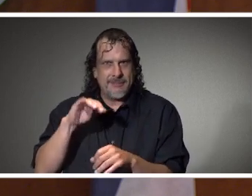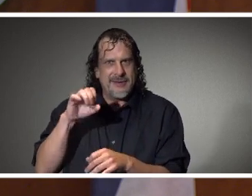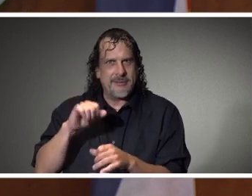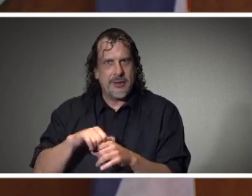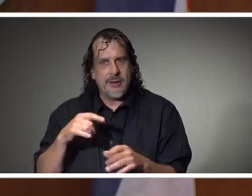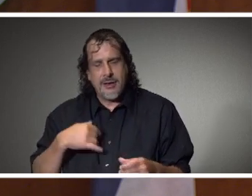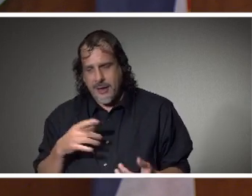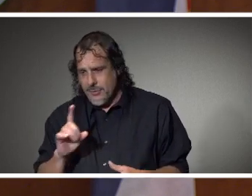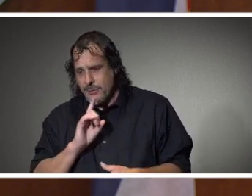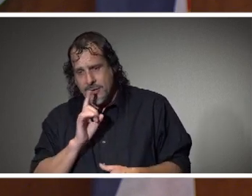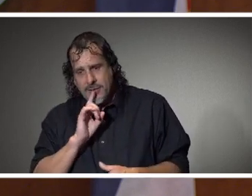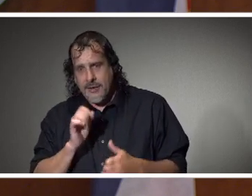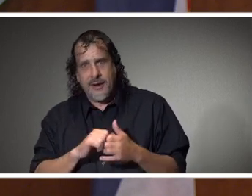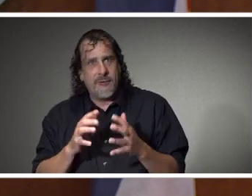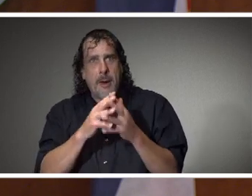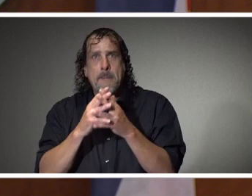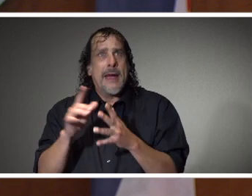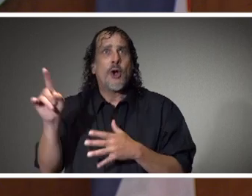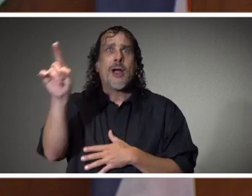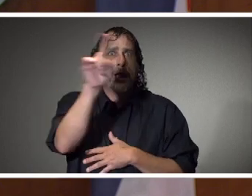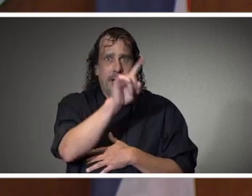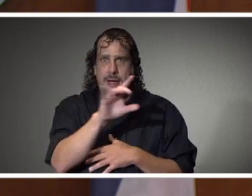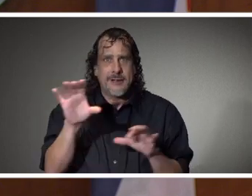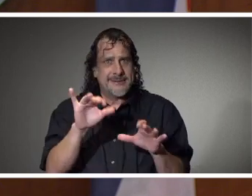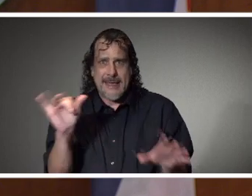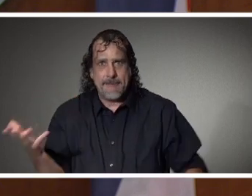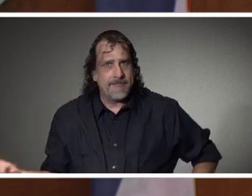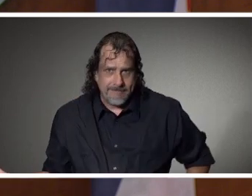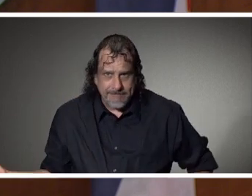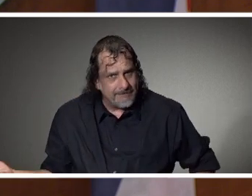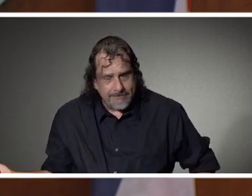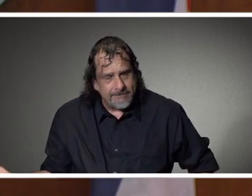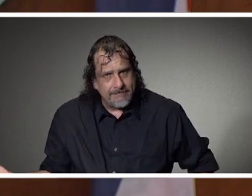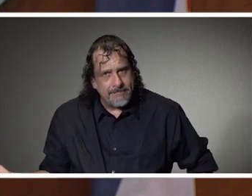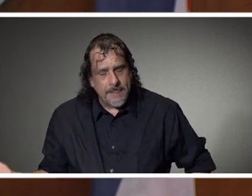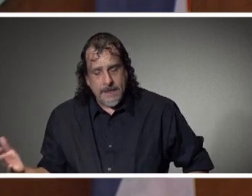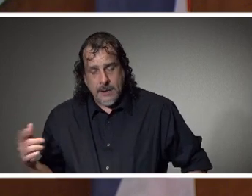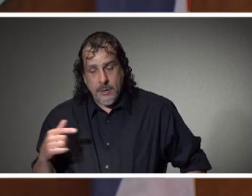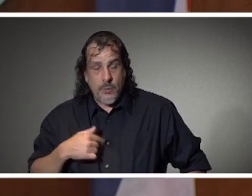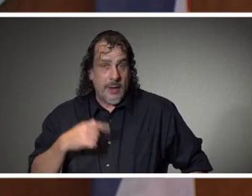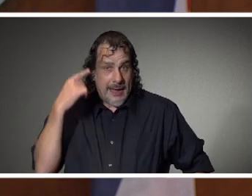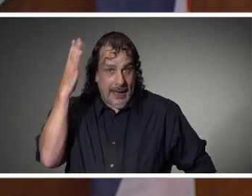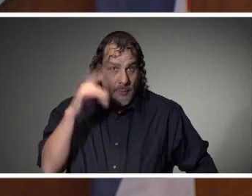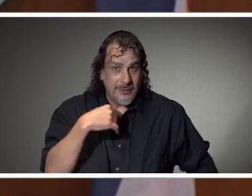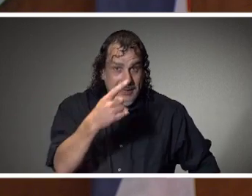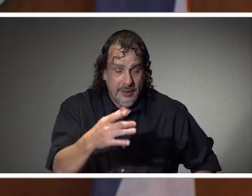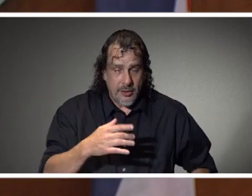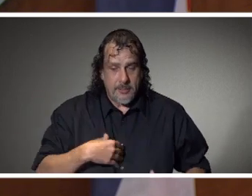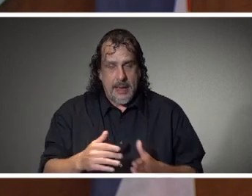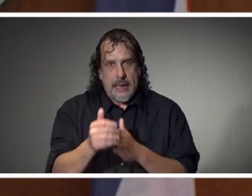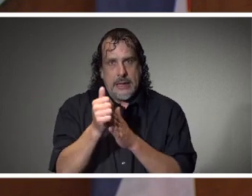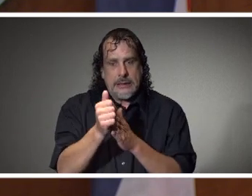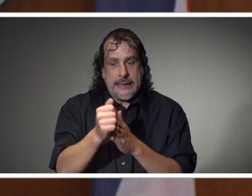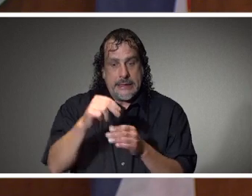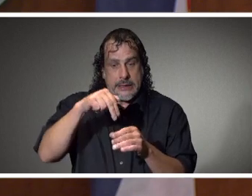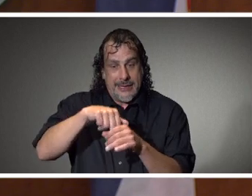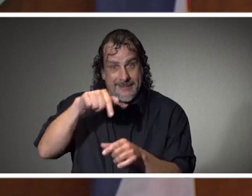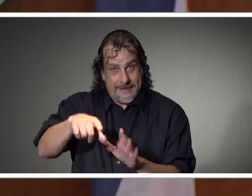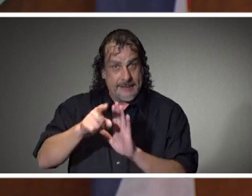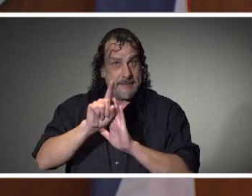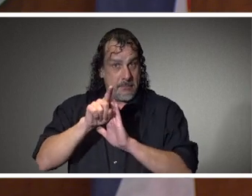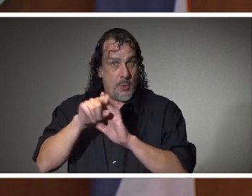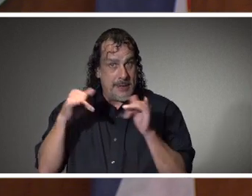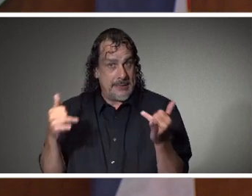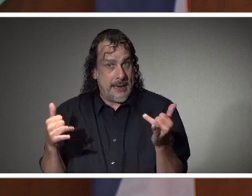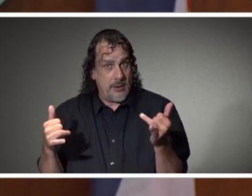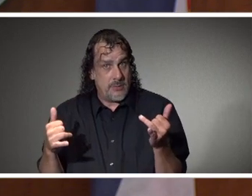quite frankly, of Americans. What I can tell you about leading in this moment is